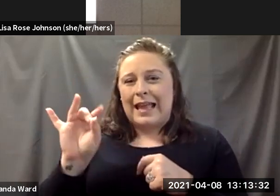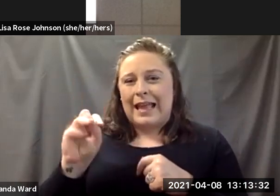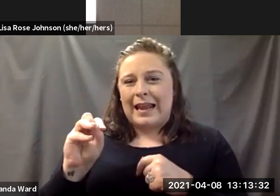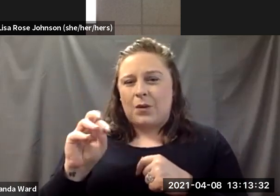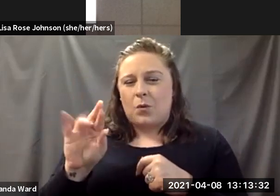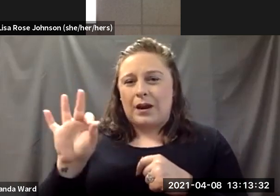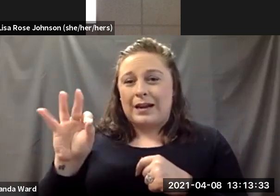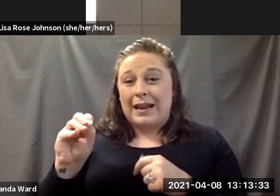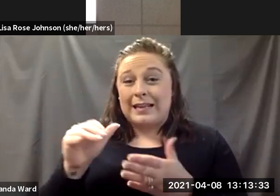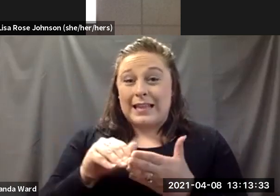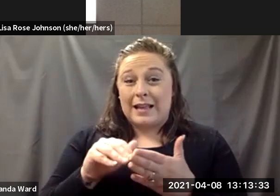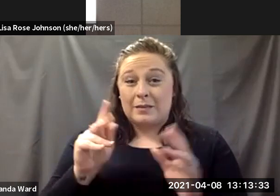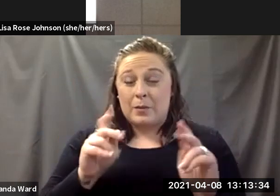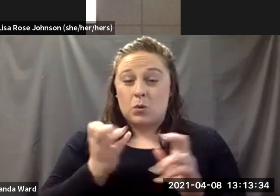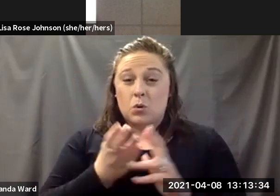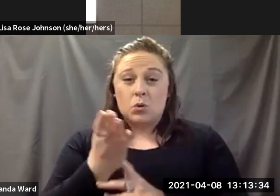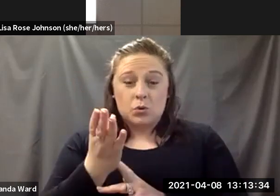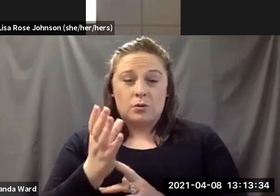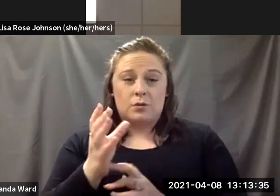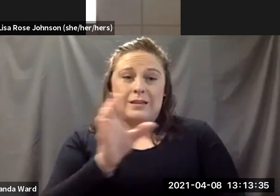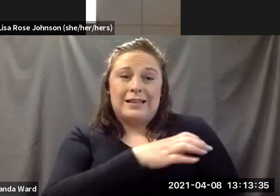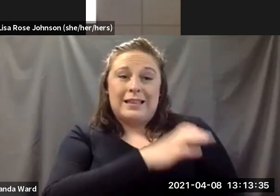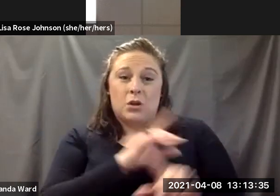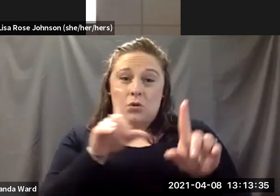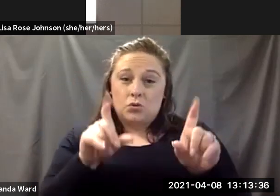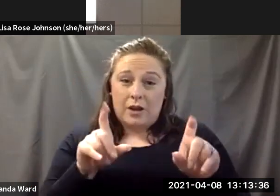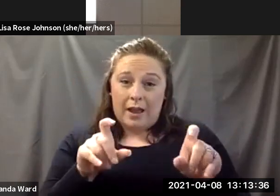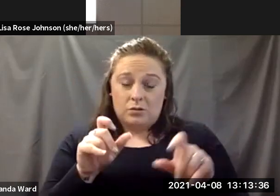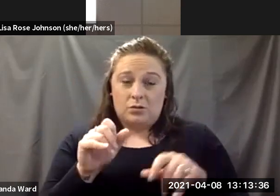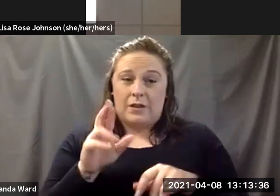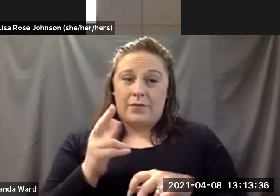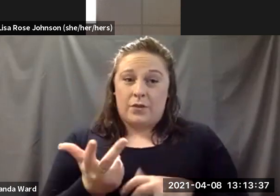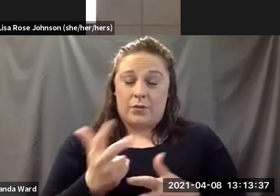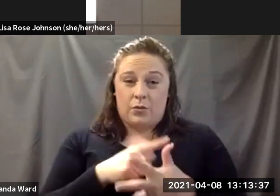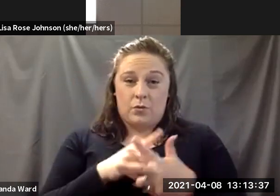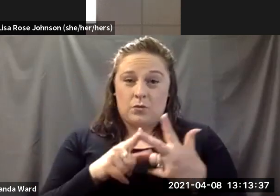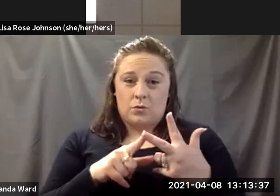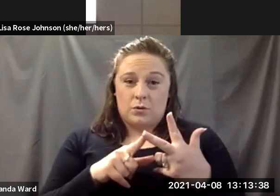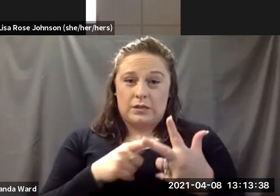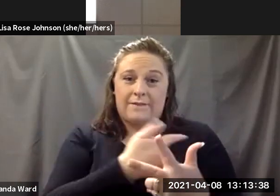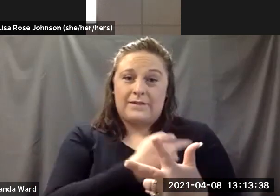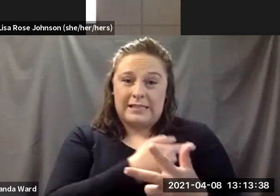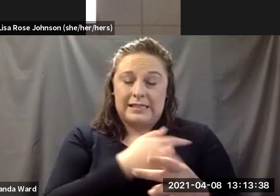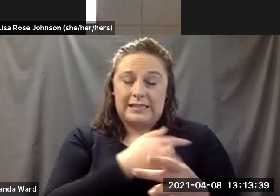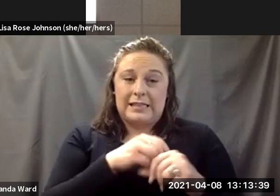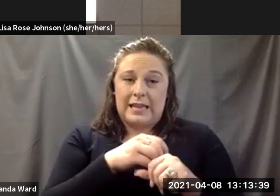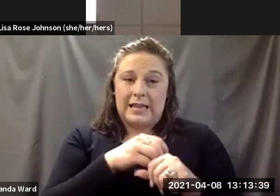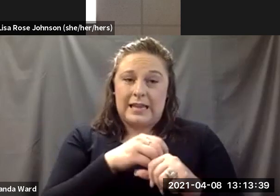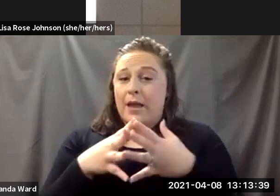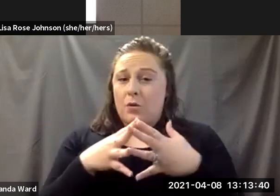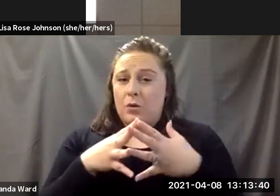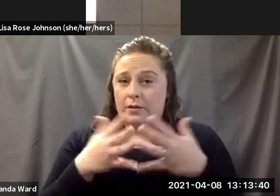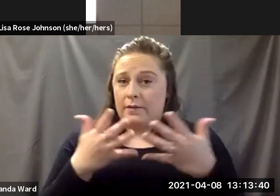90,000 people that have gone through clinical trials of the three emergency use authorized vaccines in America.